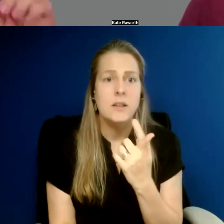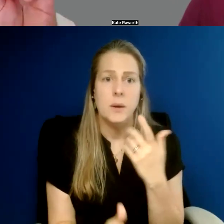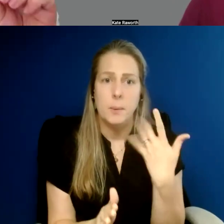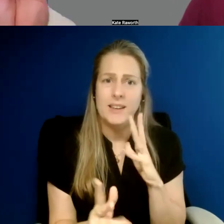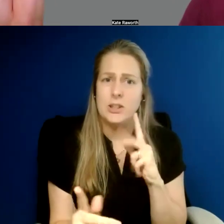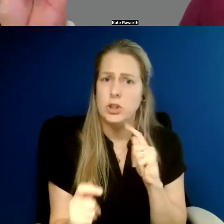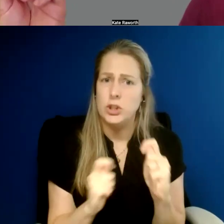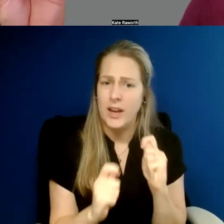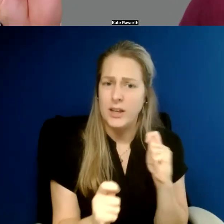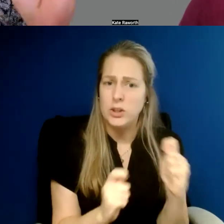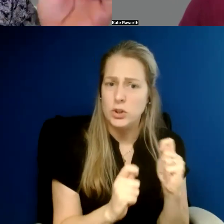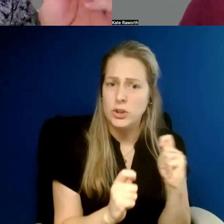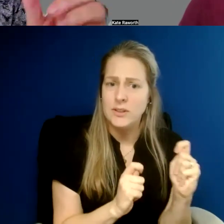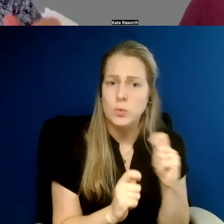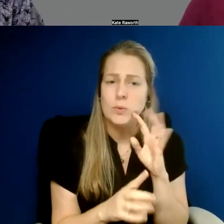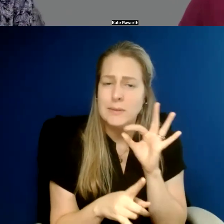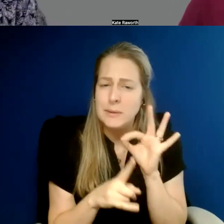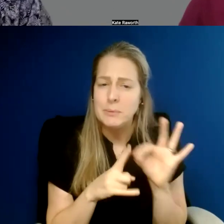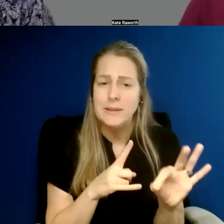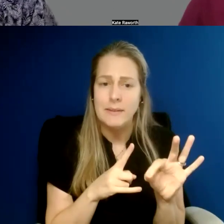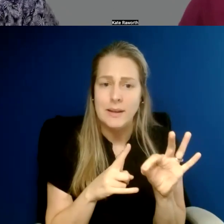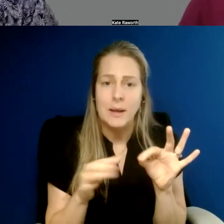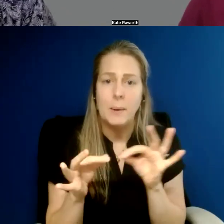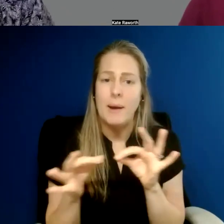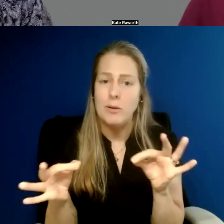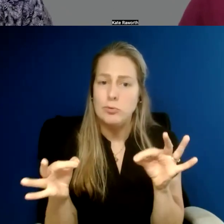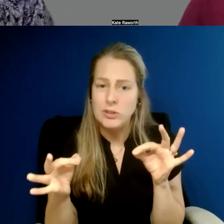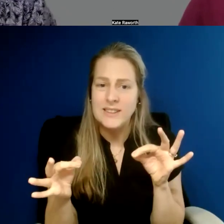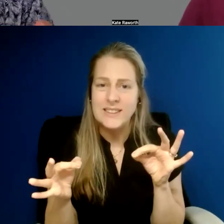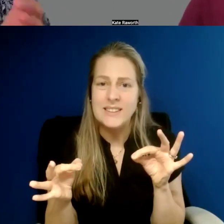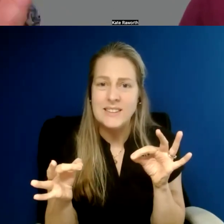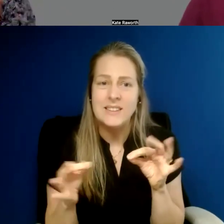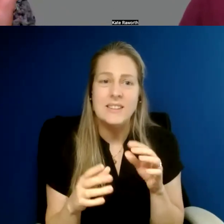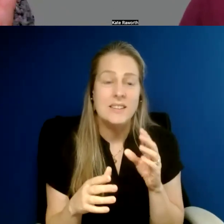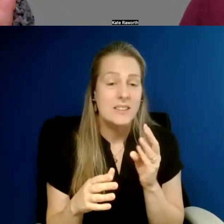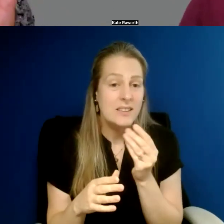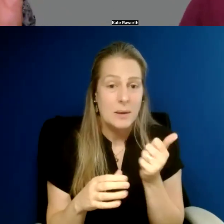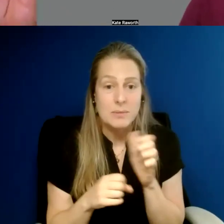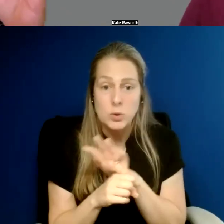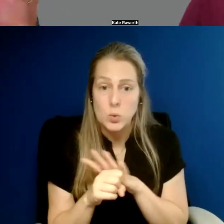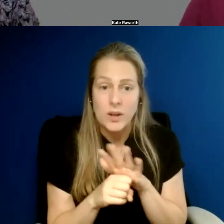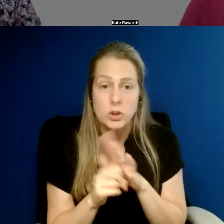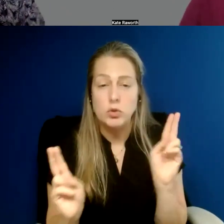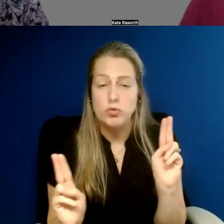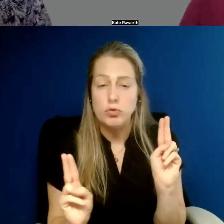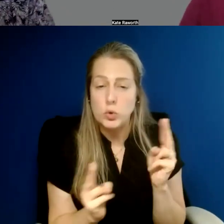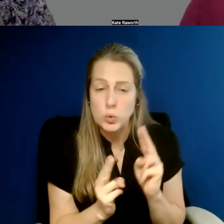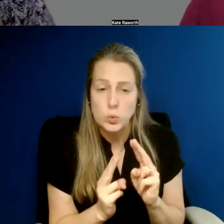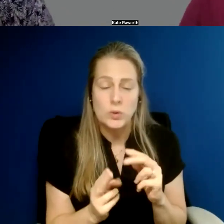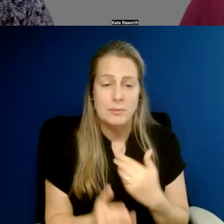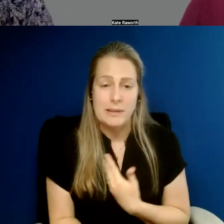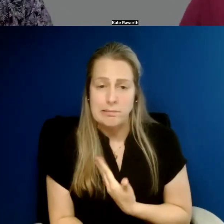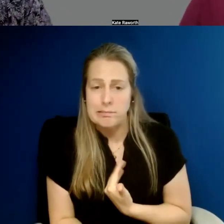the specific boundary indicators. In some cases, it's reducing the uncertainty. For example, in the